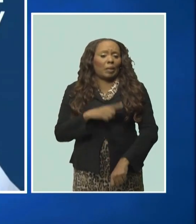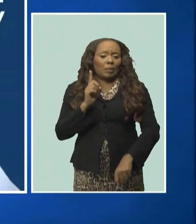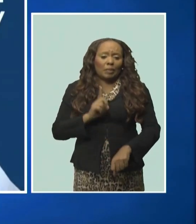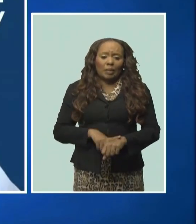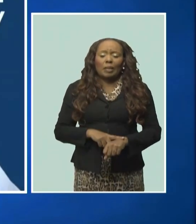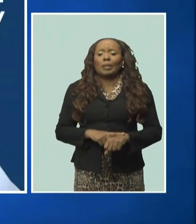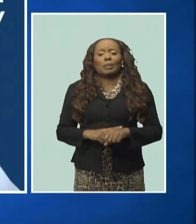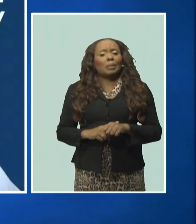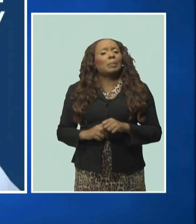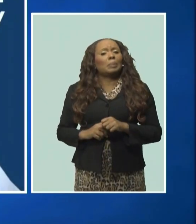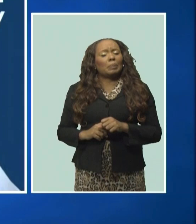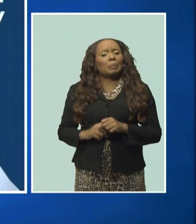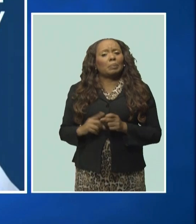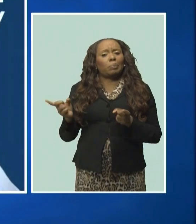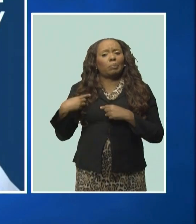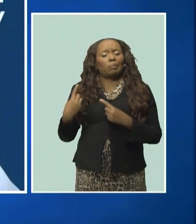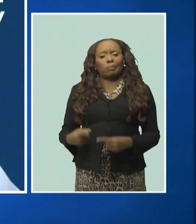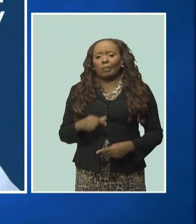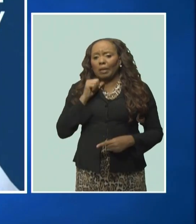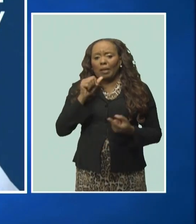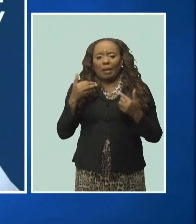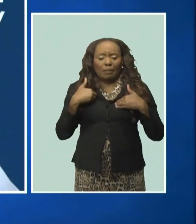working to help us get that done.